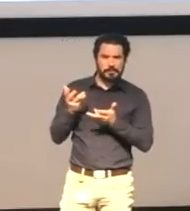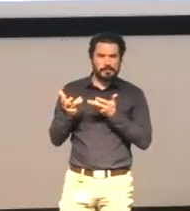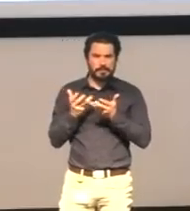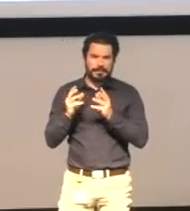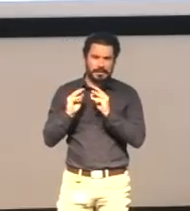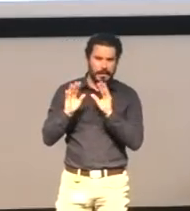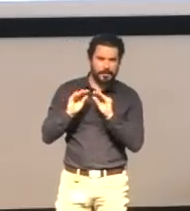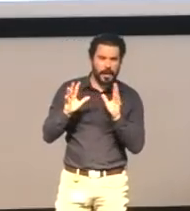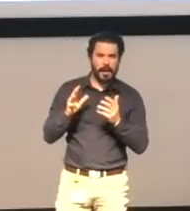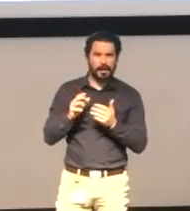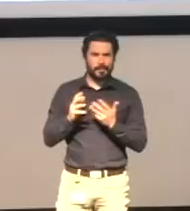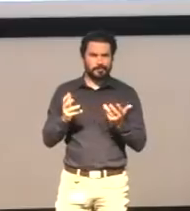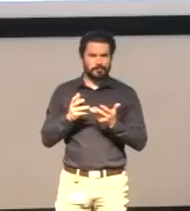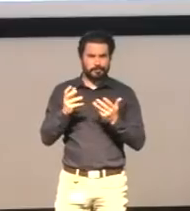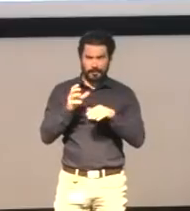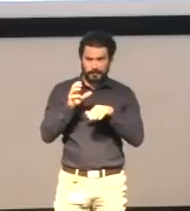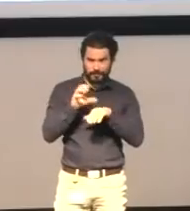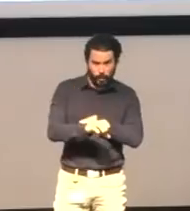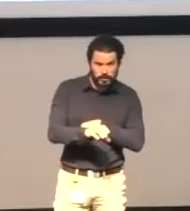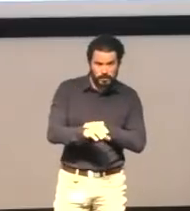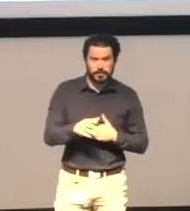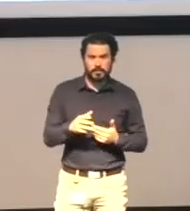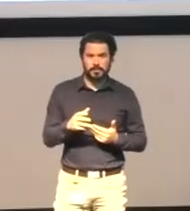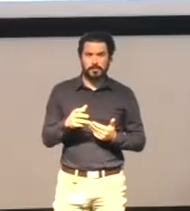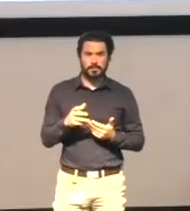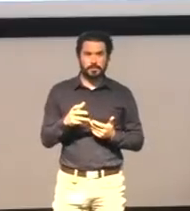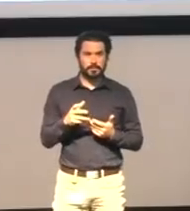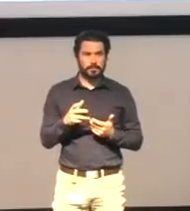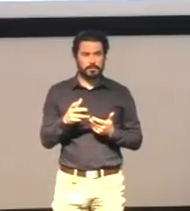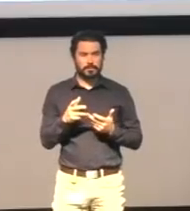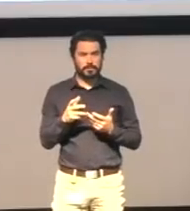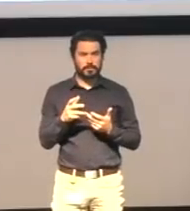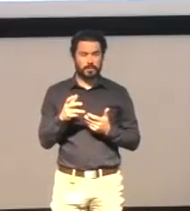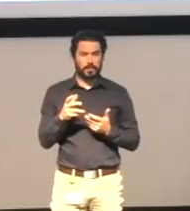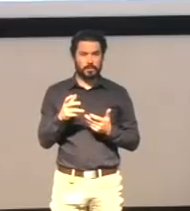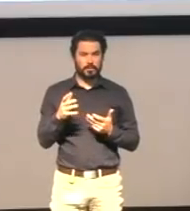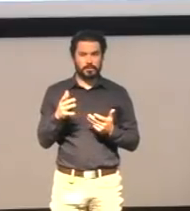whether we can enforce this or related to